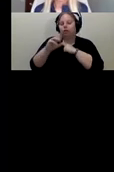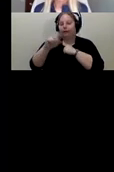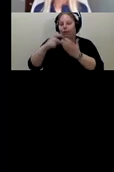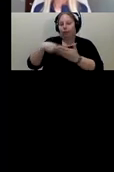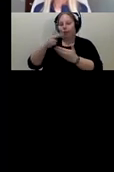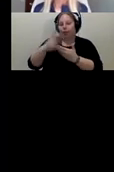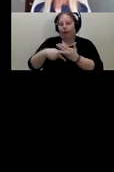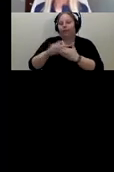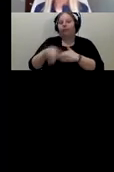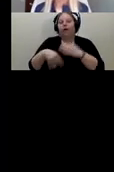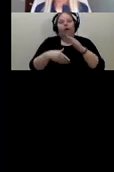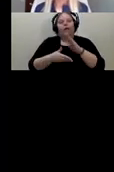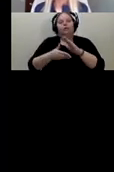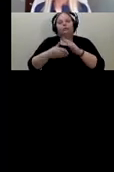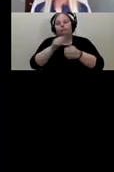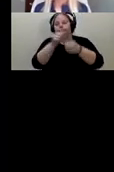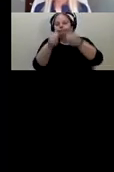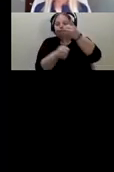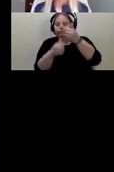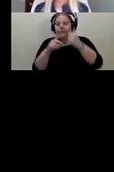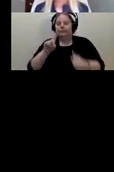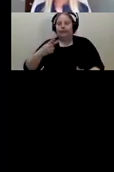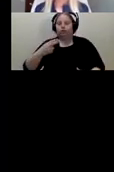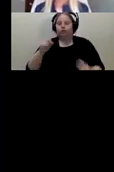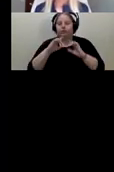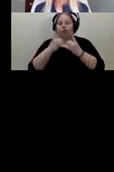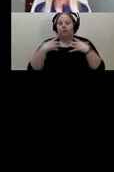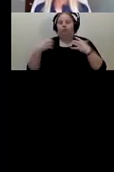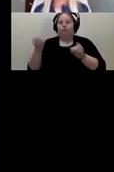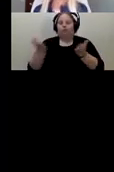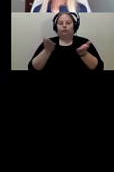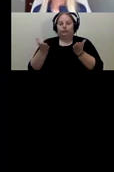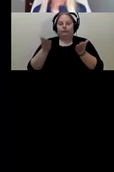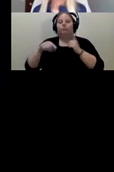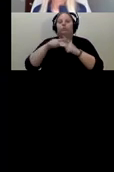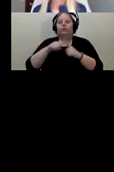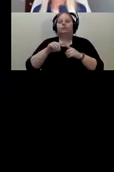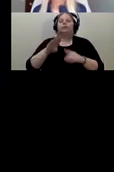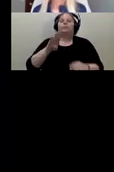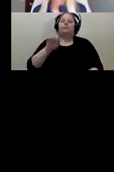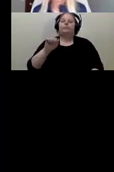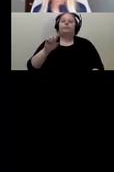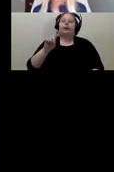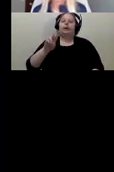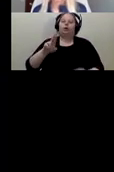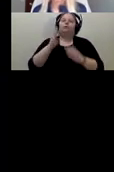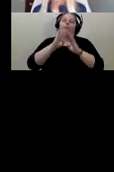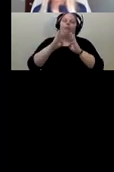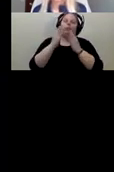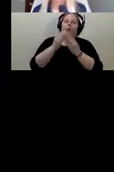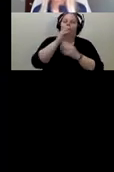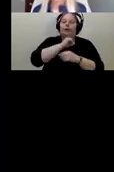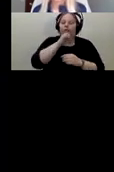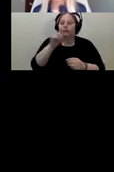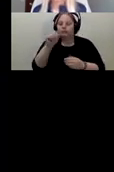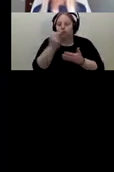that is operated under the Department of Health Services and the Bureau of Aging and Disability Resources. So